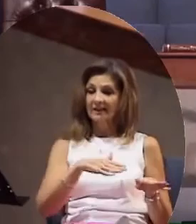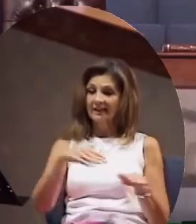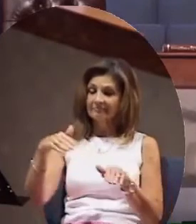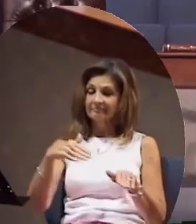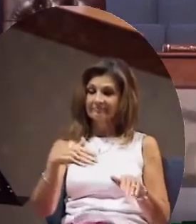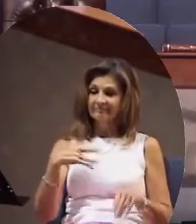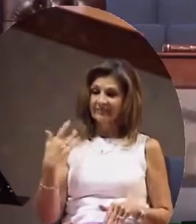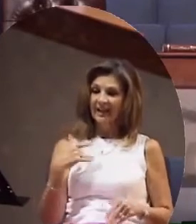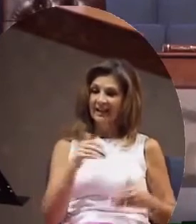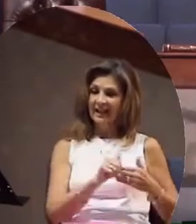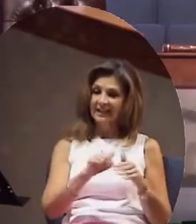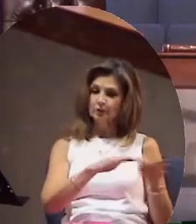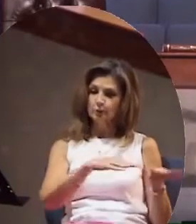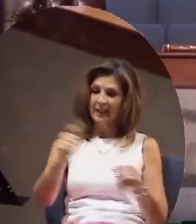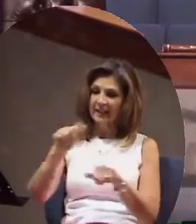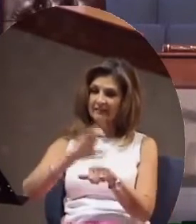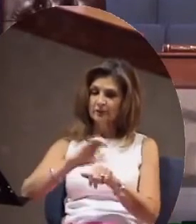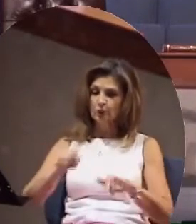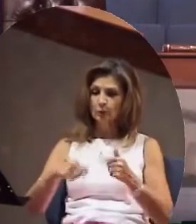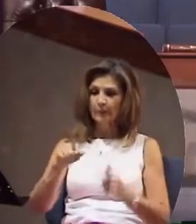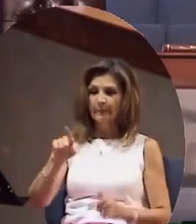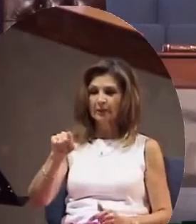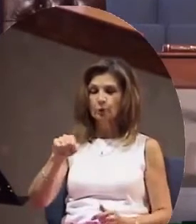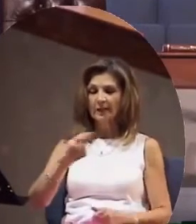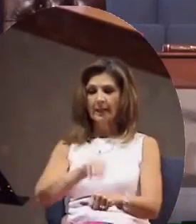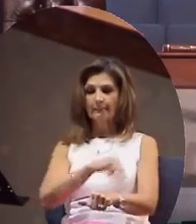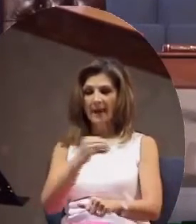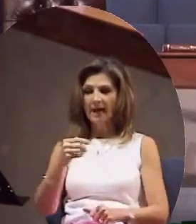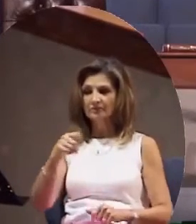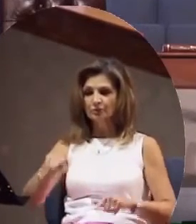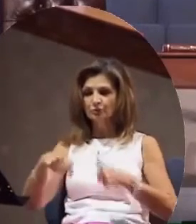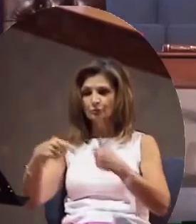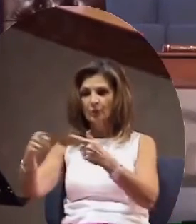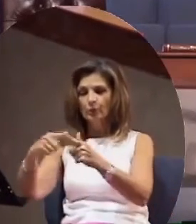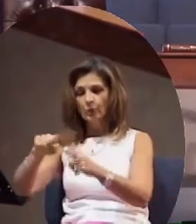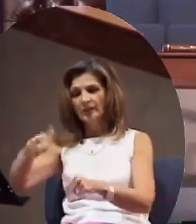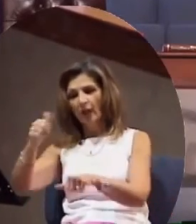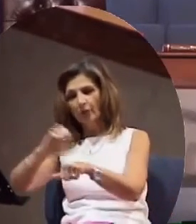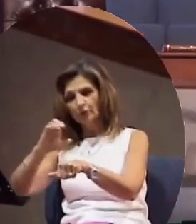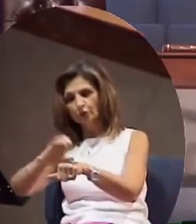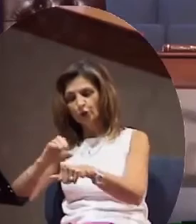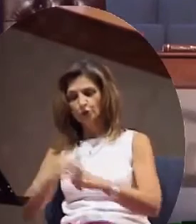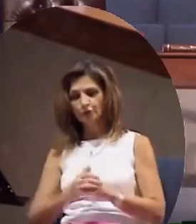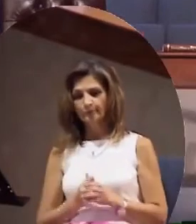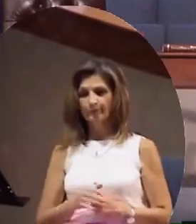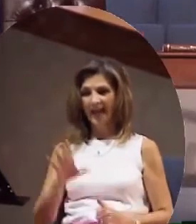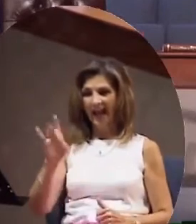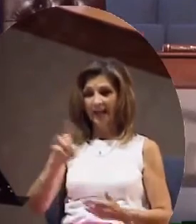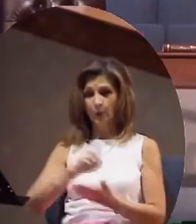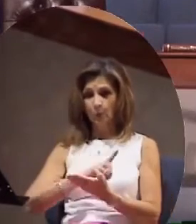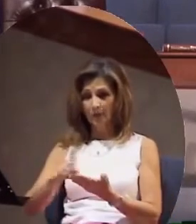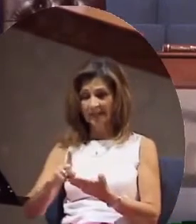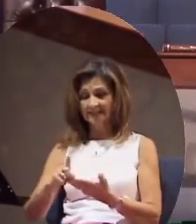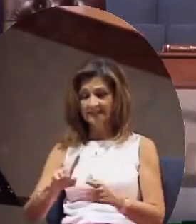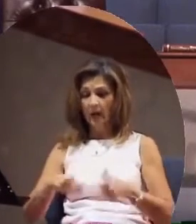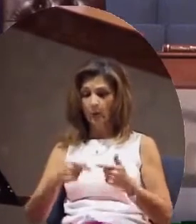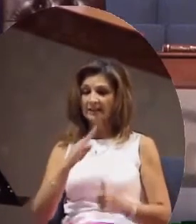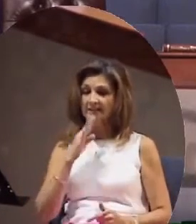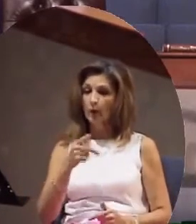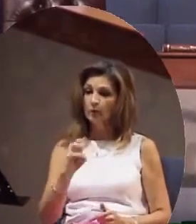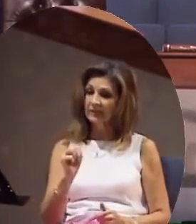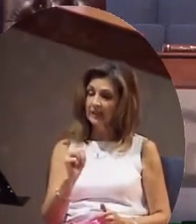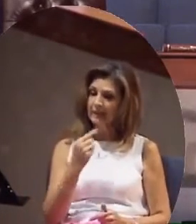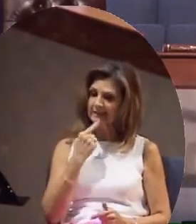church, and they went about 20 miles down the road to a place, and about 8 weeks I went and spoke with them, and I